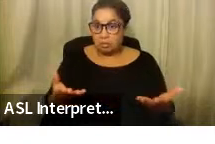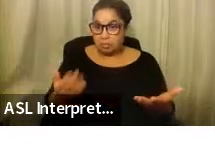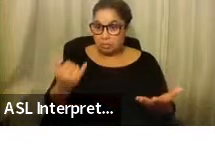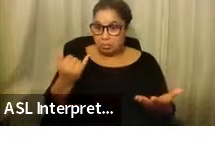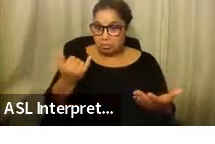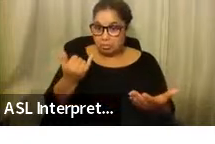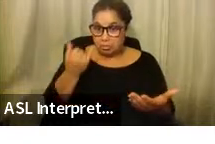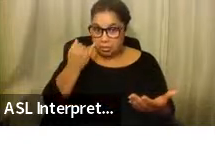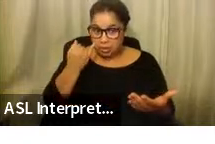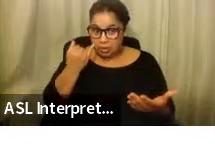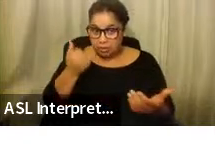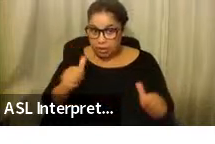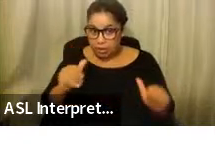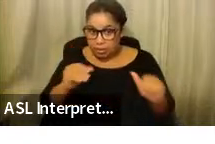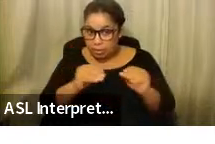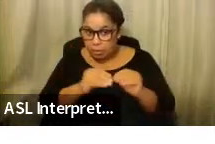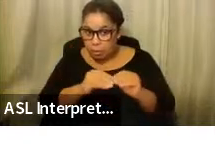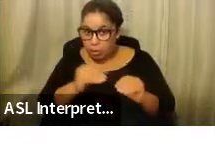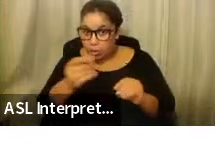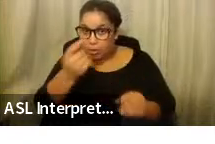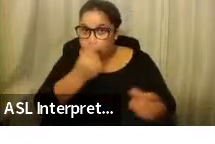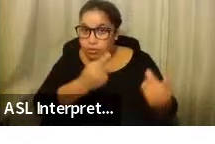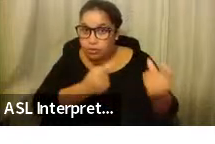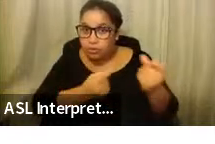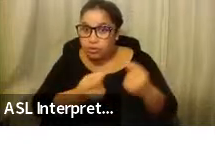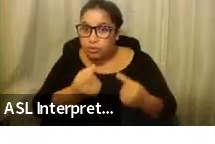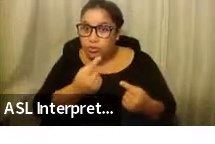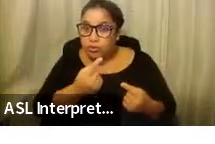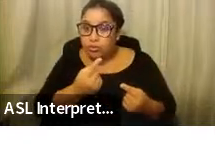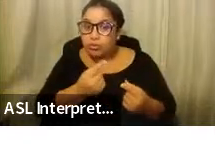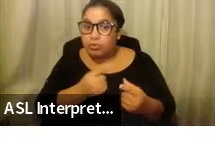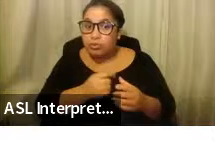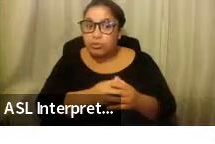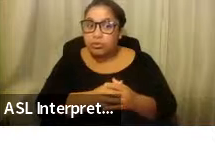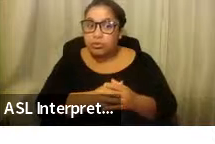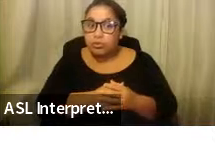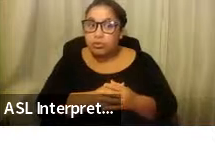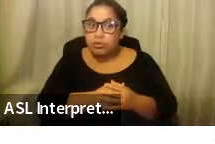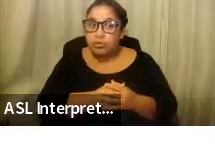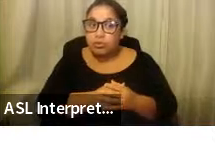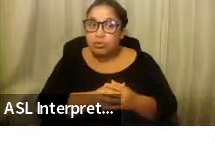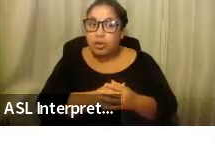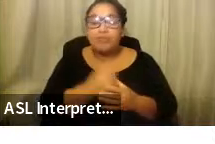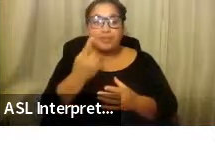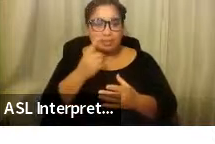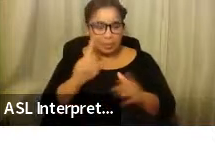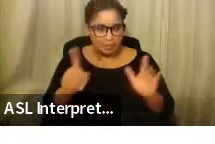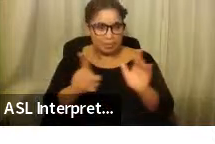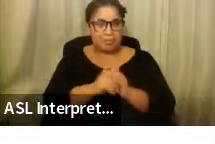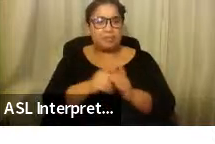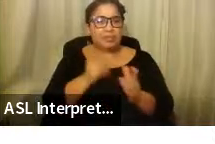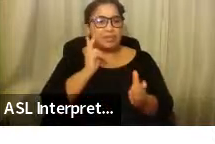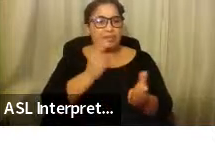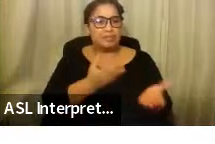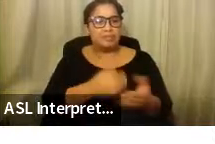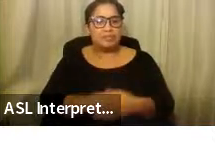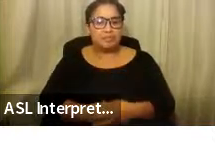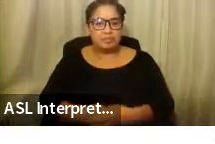further questions from our attendees, oh, it looks like something came through.